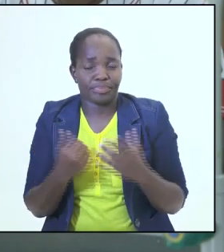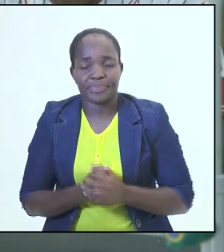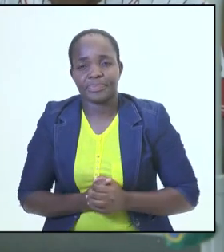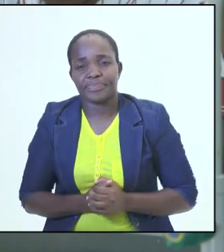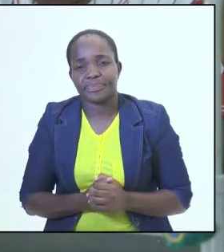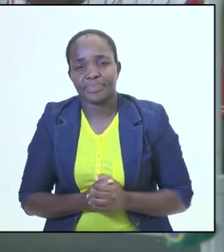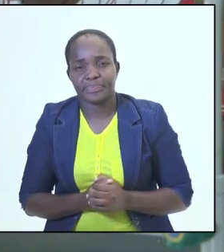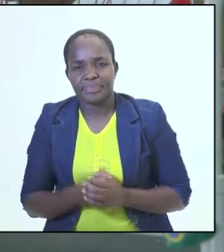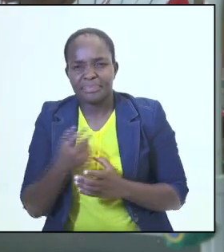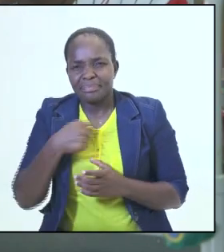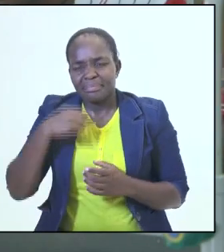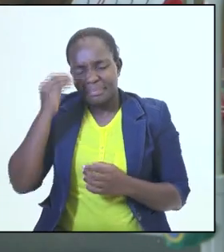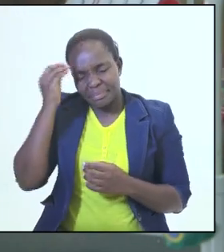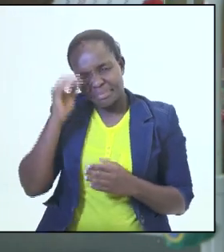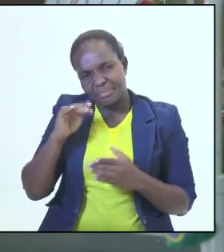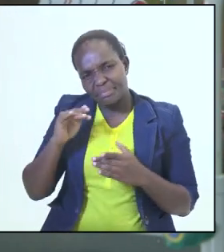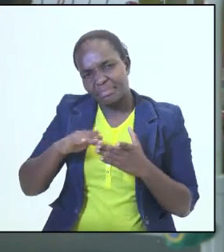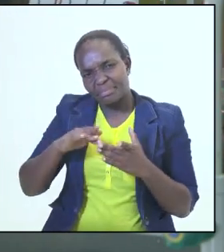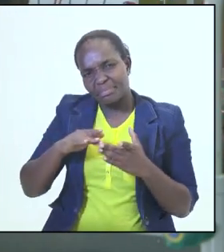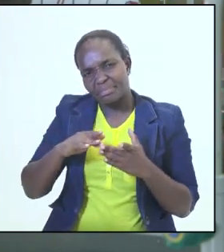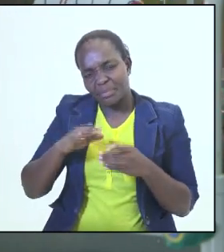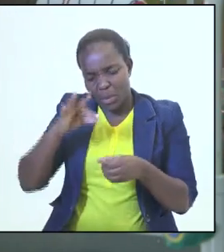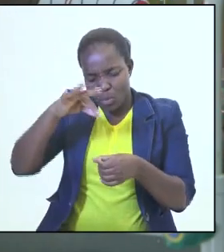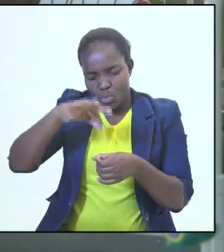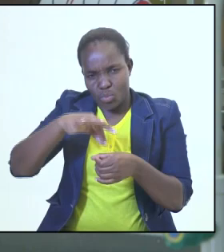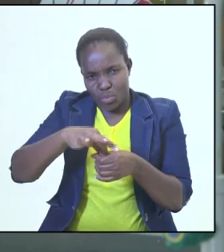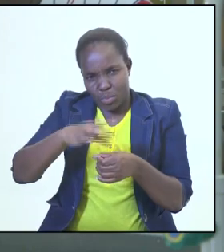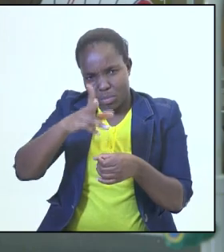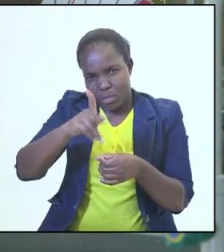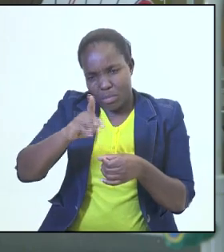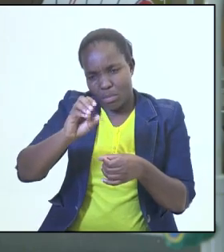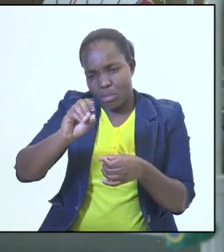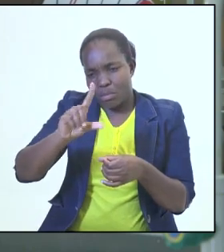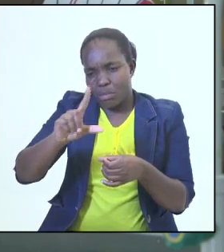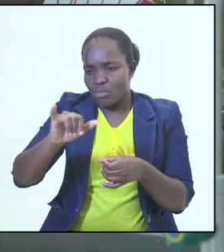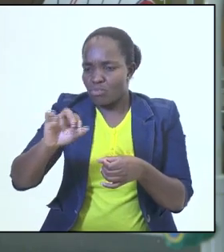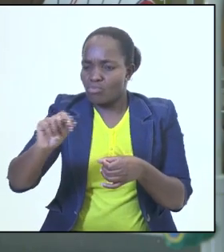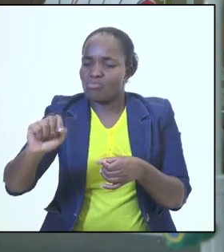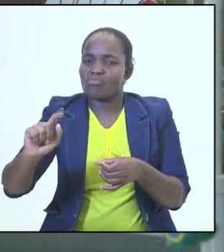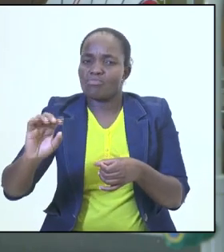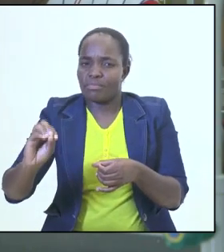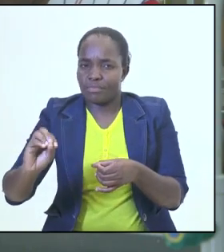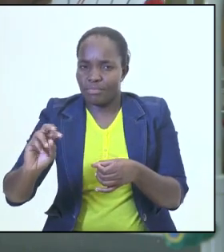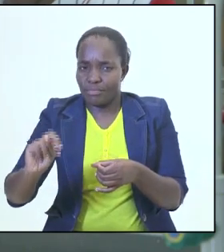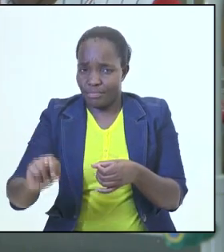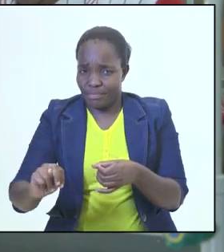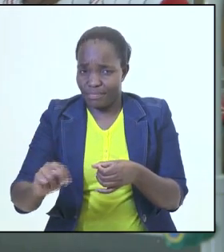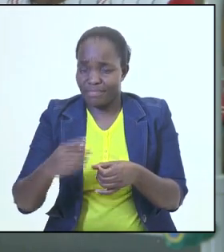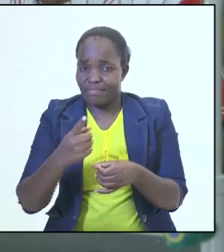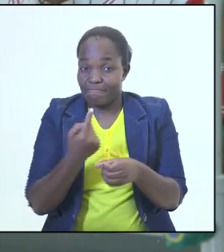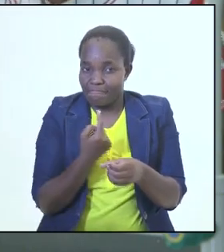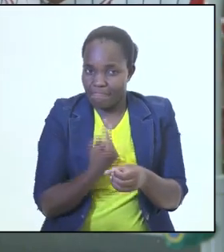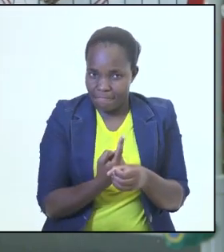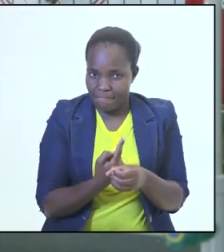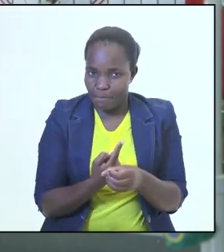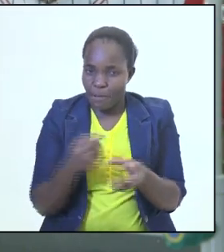But I'd like to know more about pollination. I've heard something about self-pollination and cross-pollination.